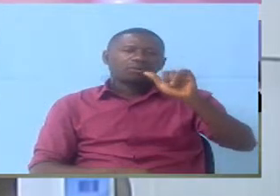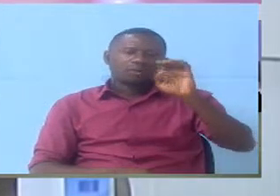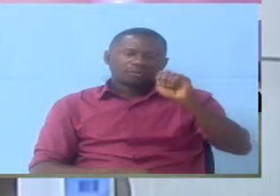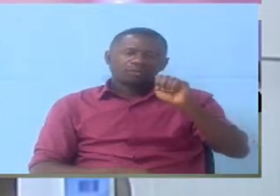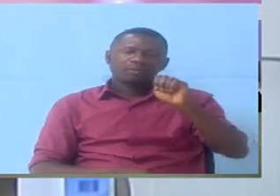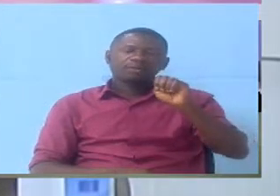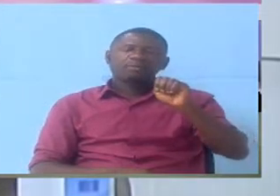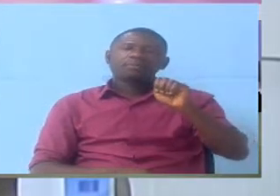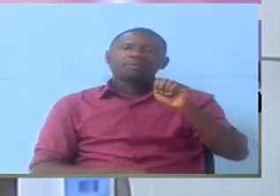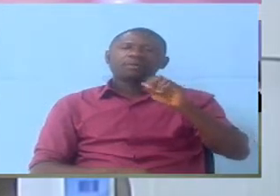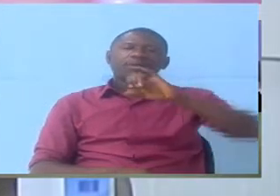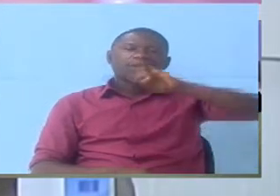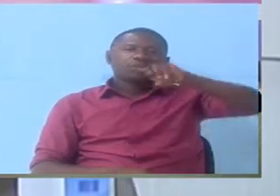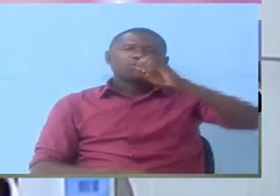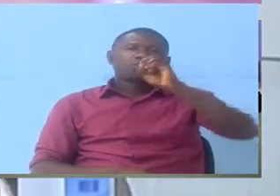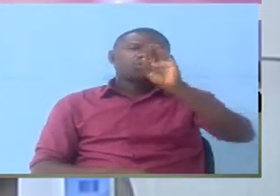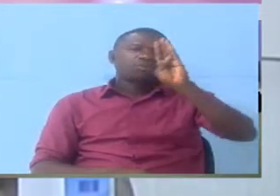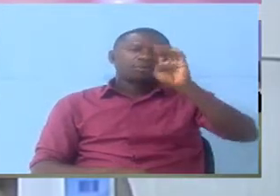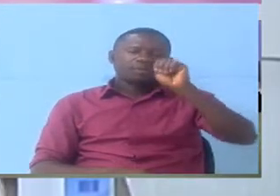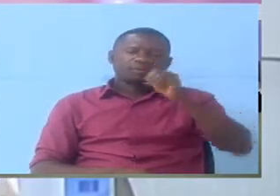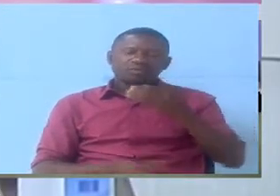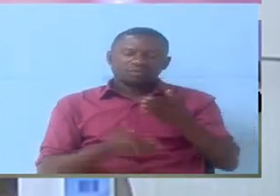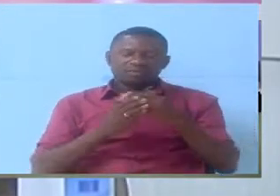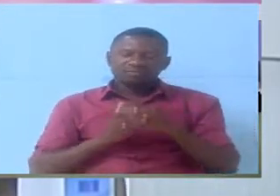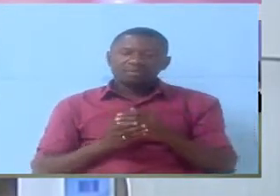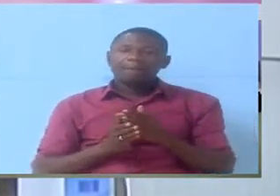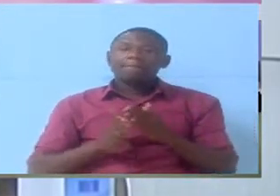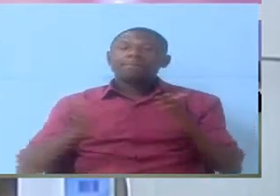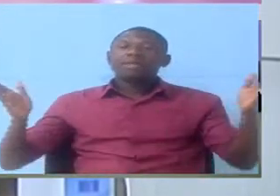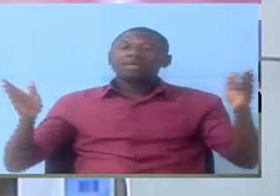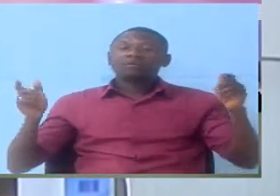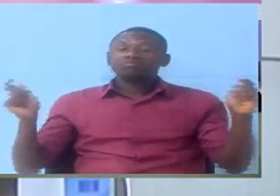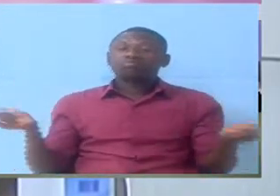ilawo tamburu badina. And anytime there's a parade,